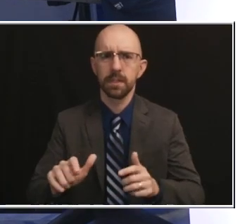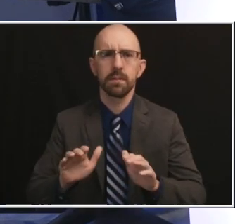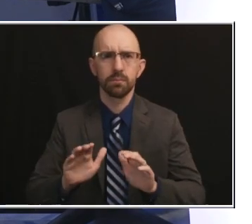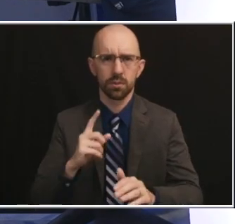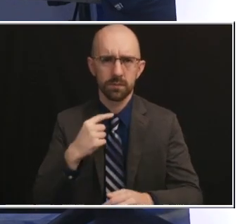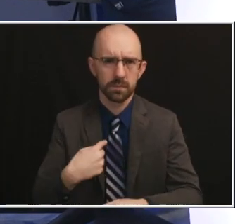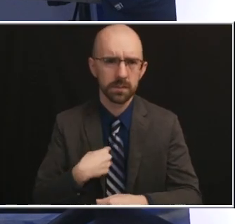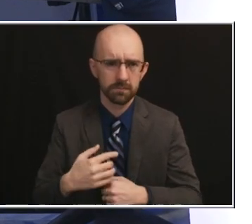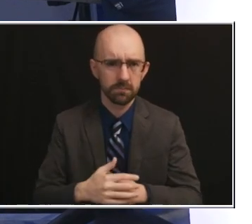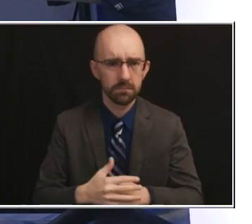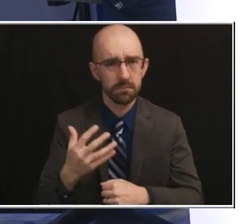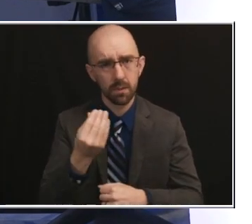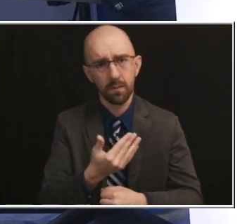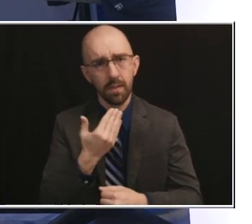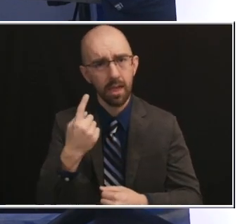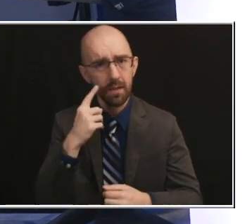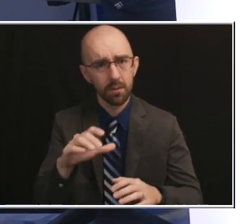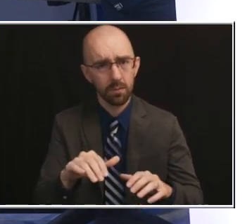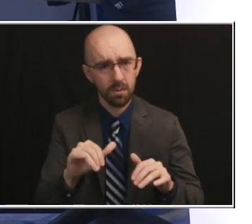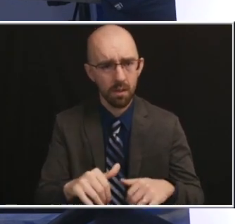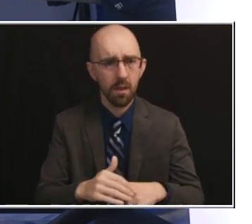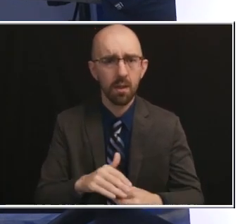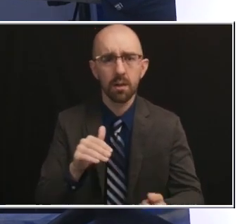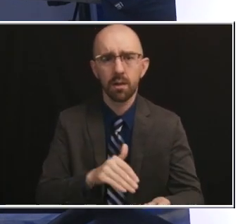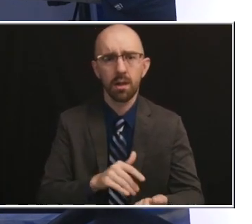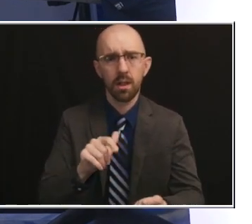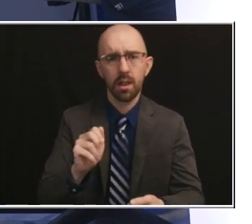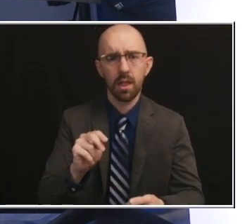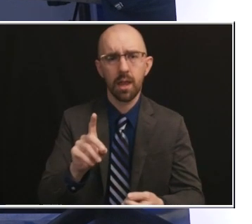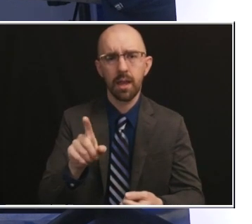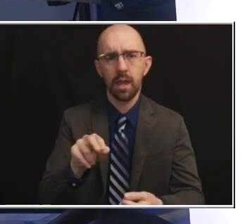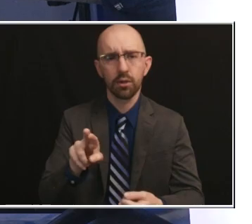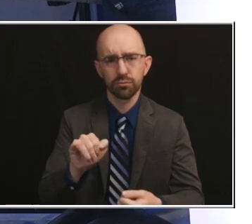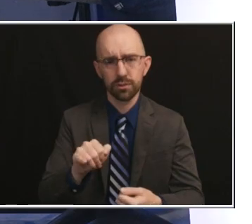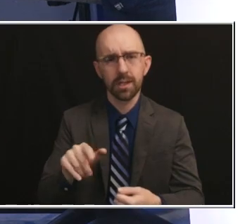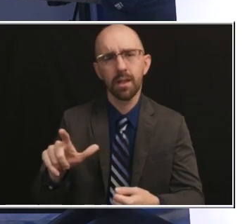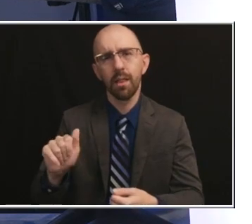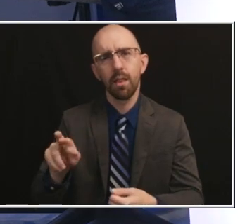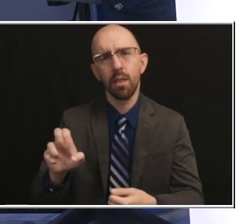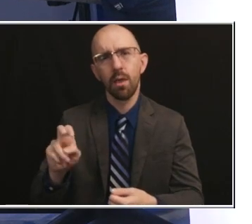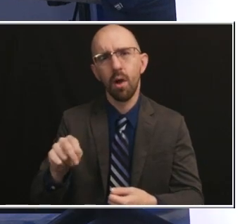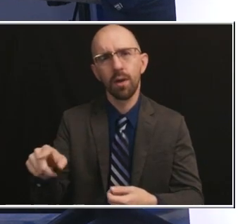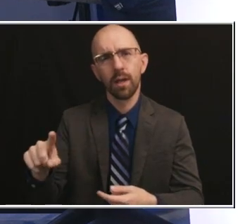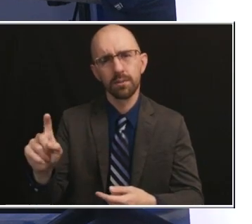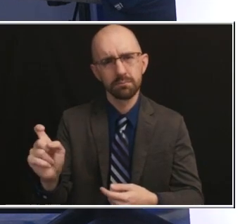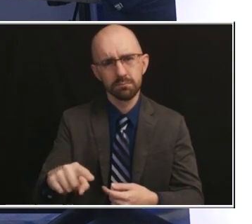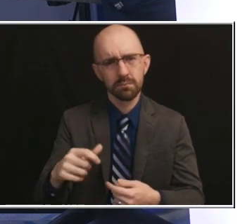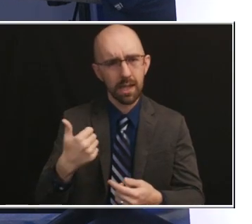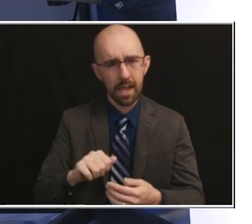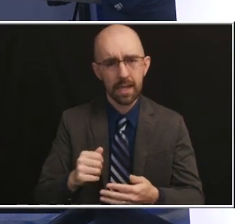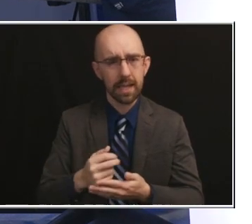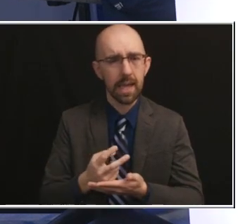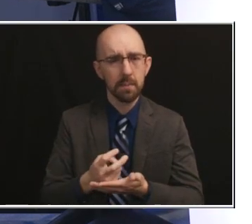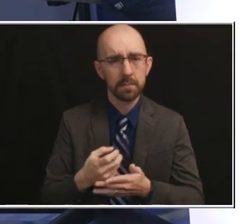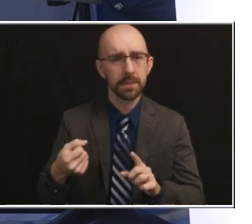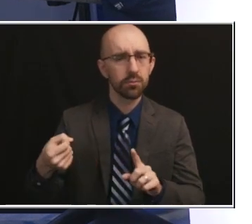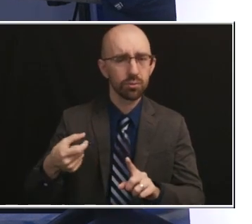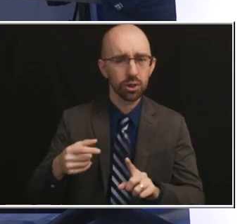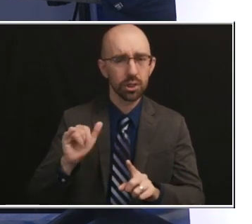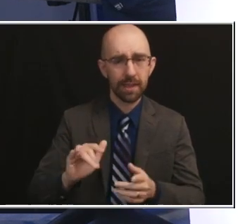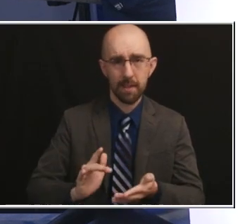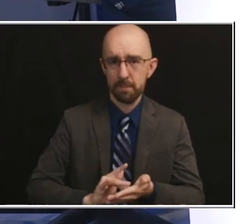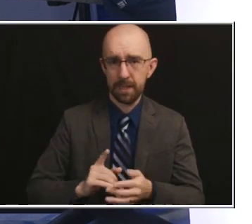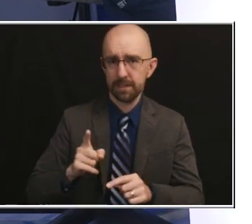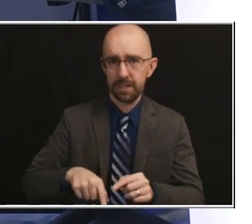for doing that. Dr. Landazuri, I have a question from Lauren. Lauren wants to know, are there any epilepsy triggers that even